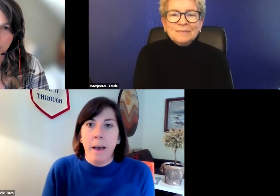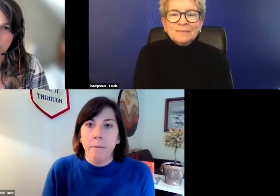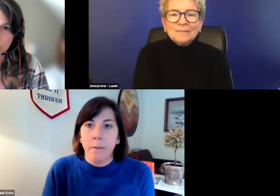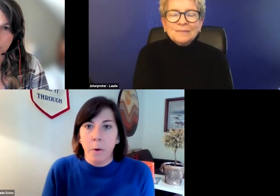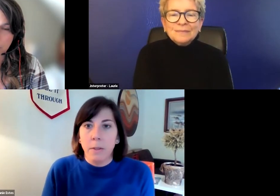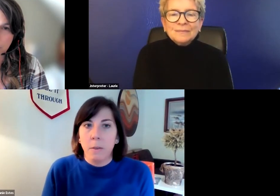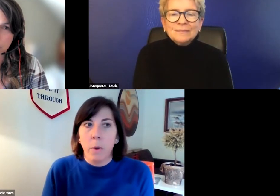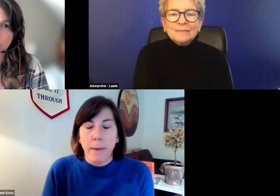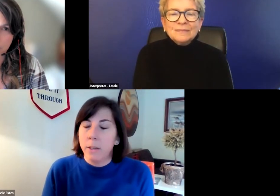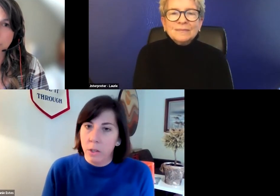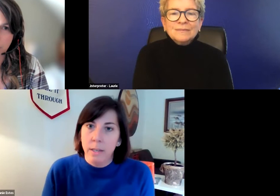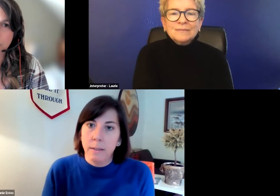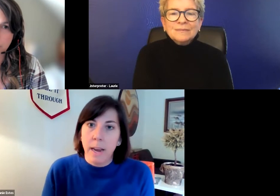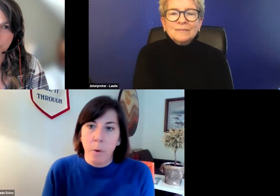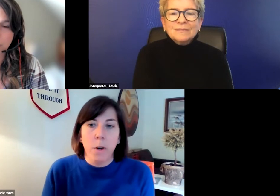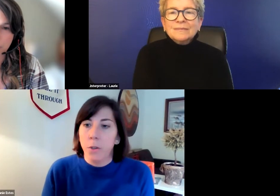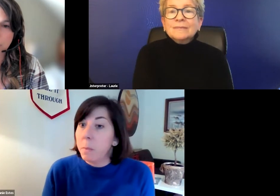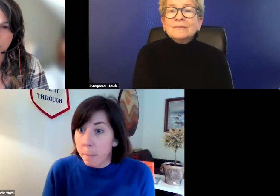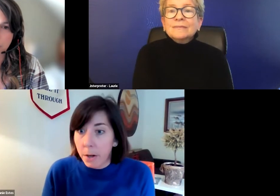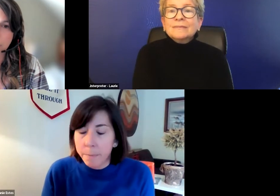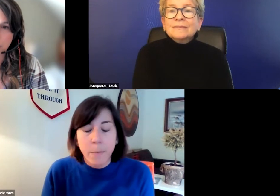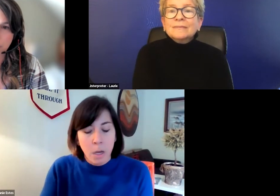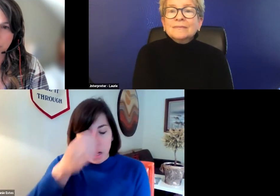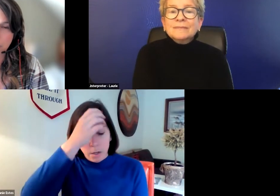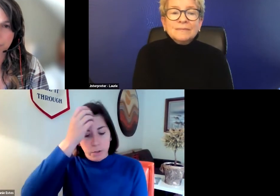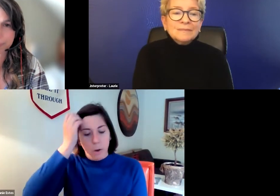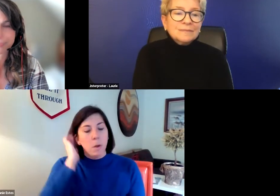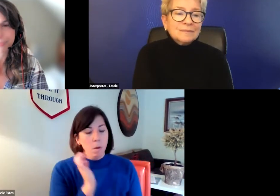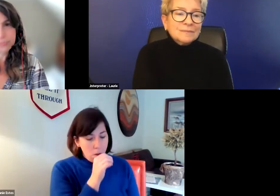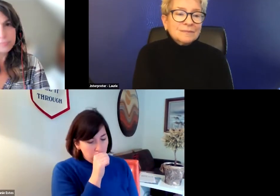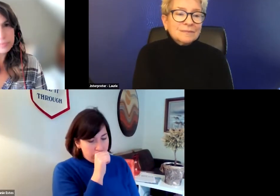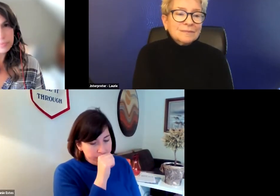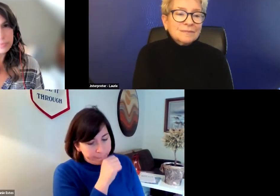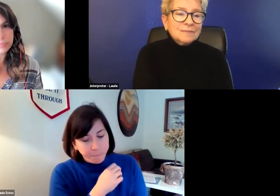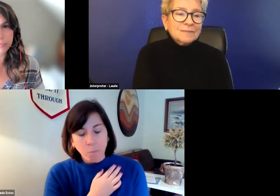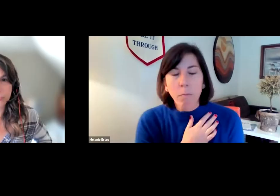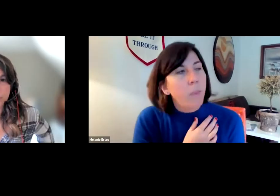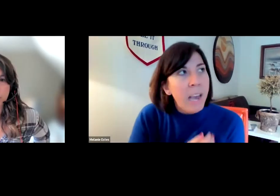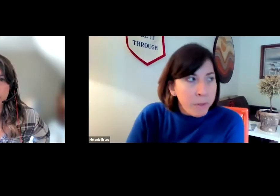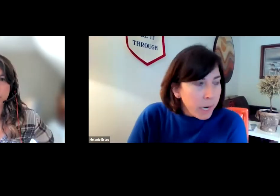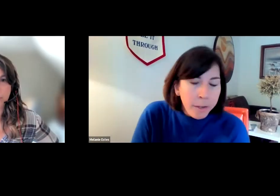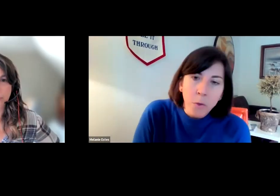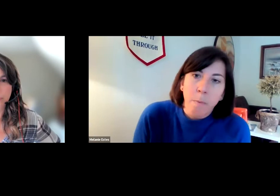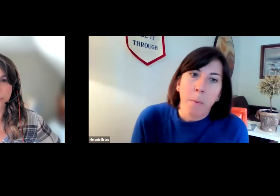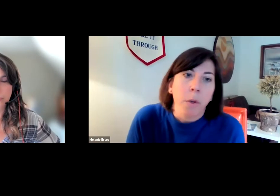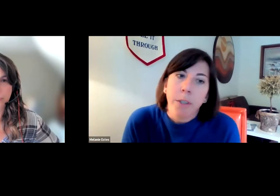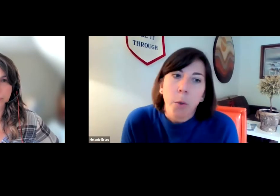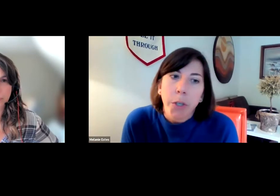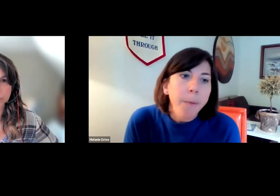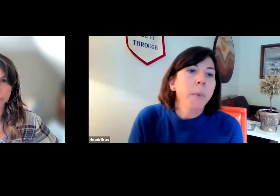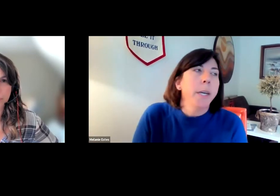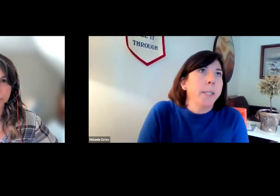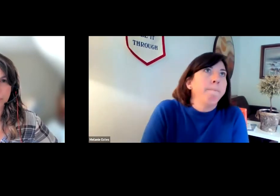stand for that for folks with mental illness, and we want to do something about it. So I was diagnosed with bipolar